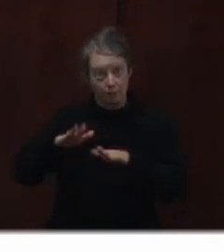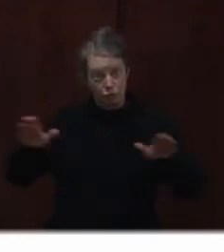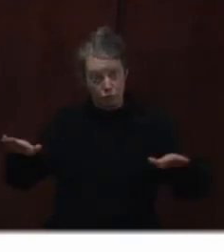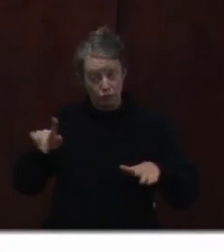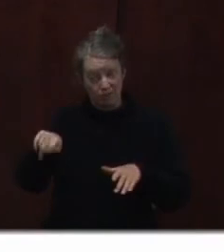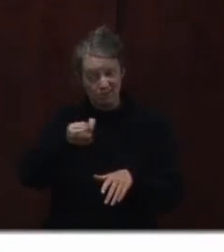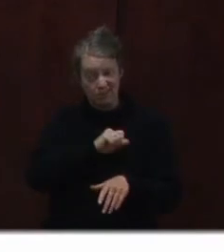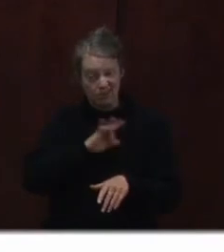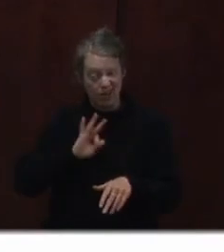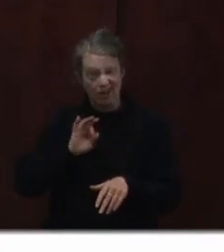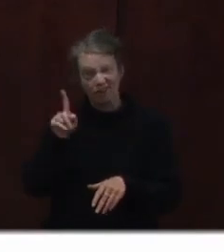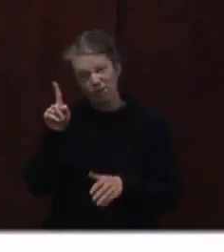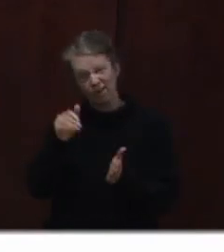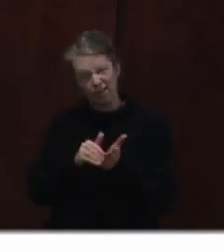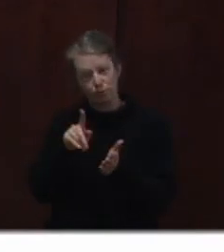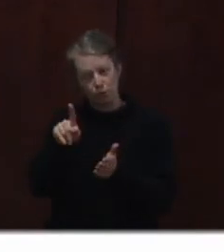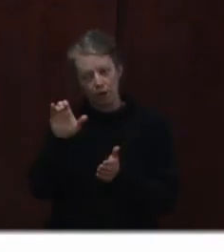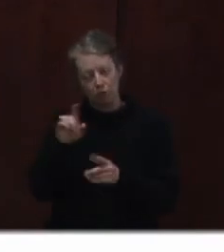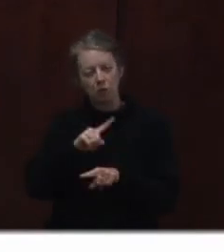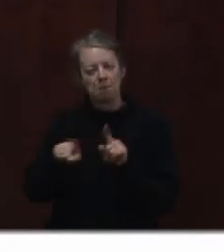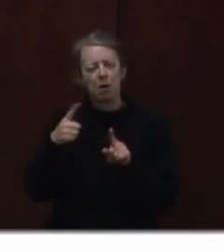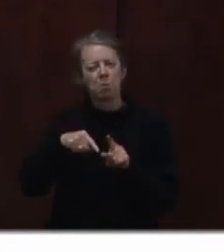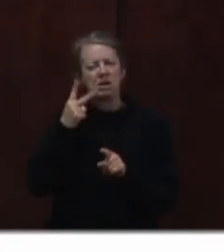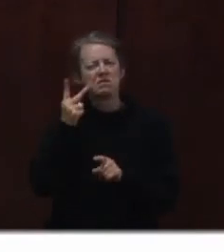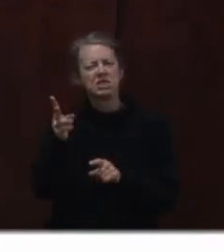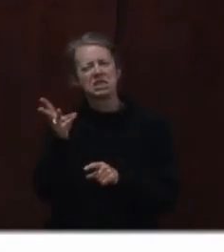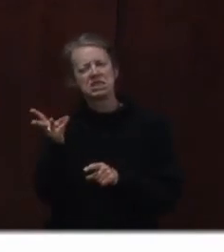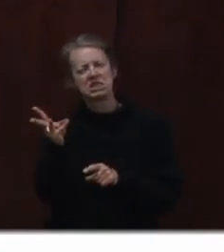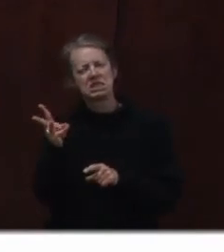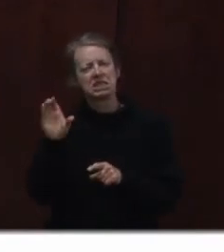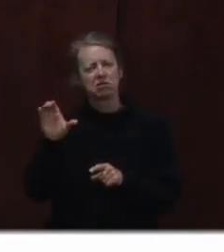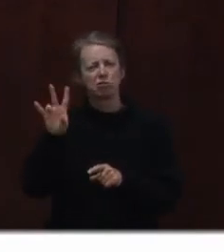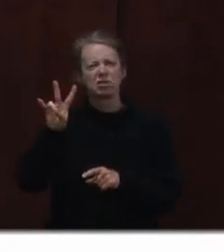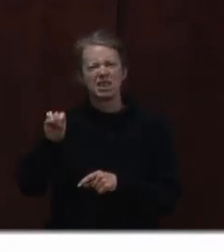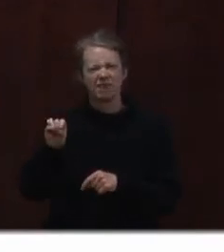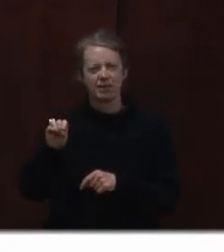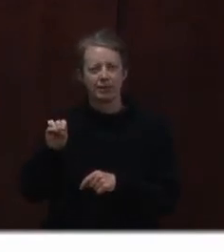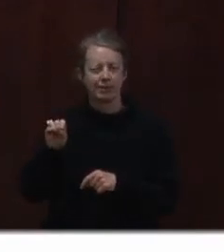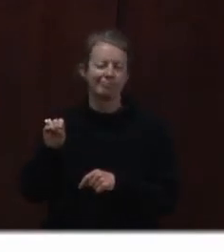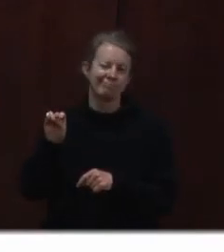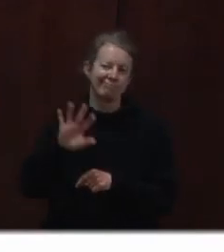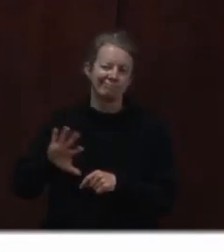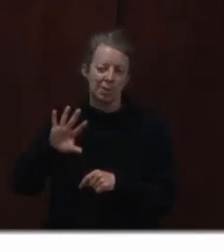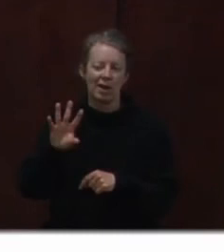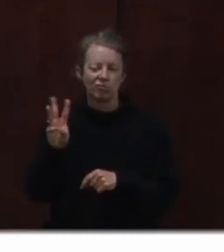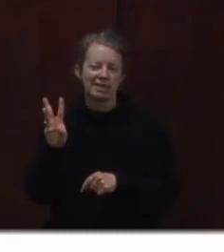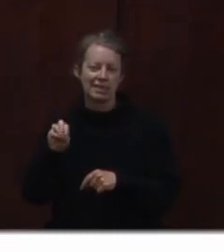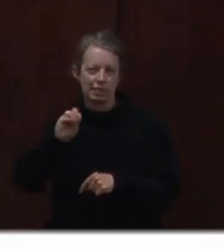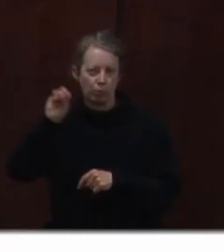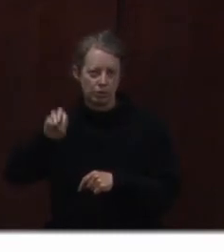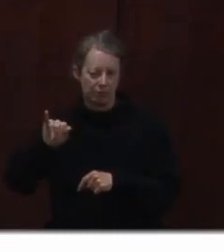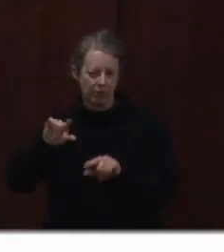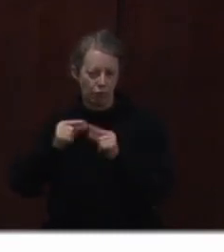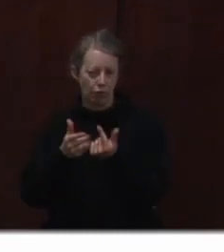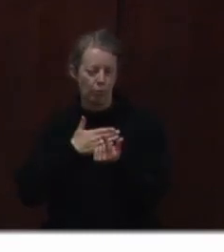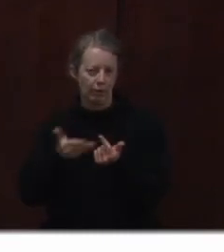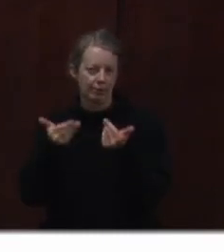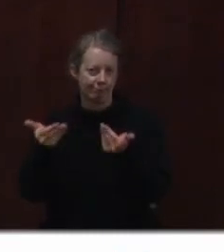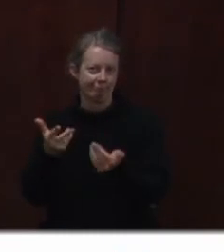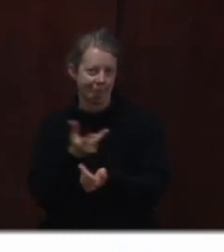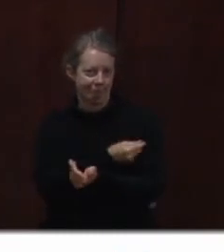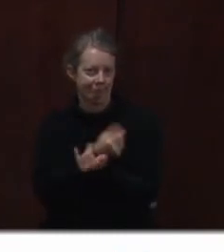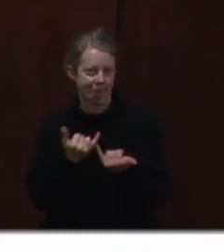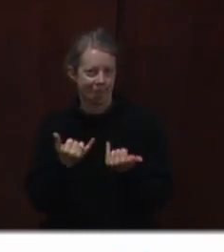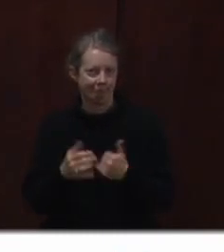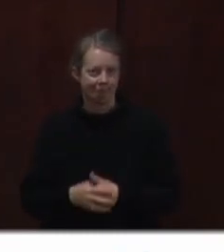and what we see right now is about 670 signed up, so about an uptake of about 60% with that group.